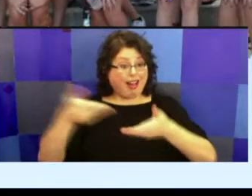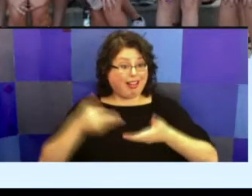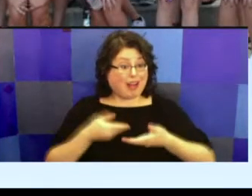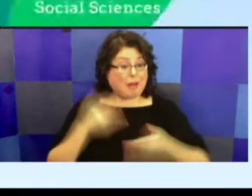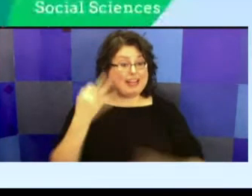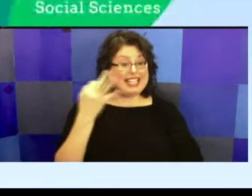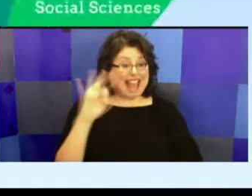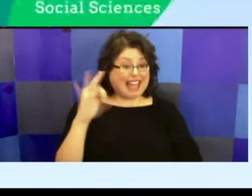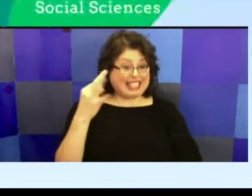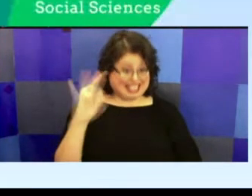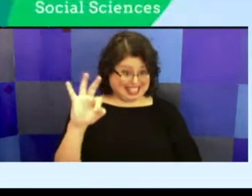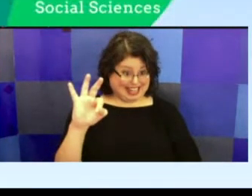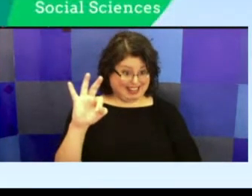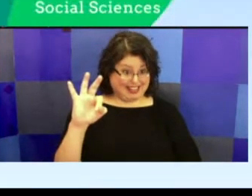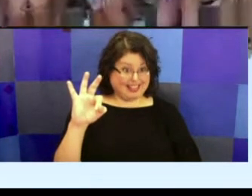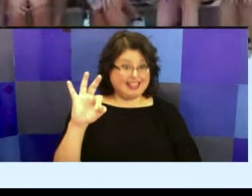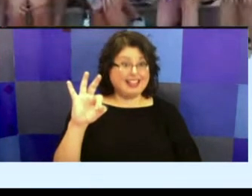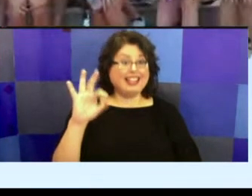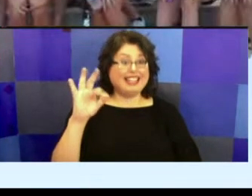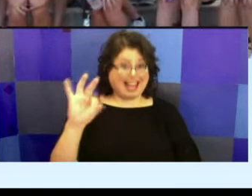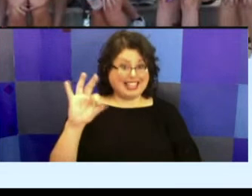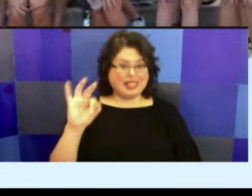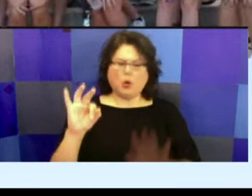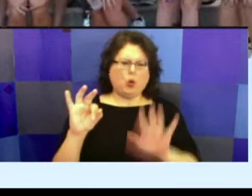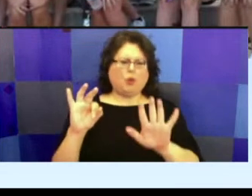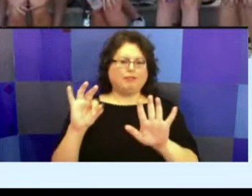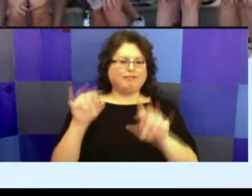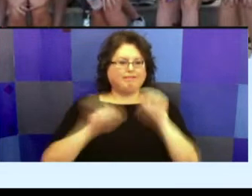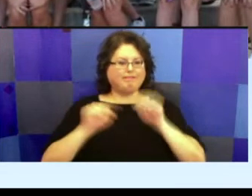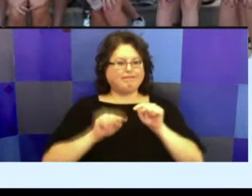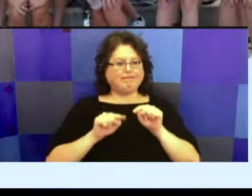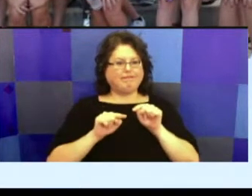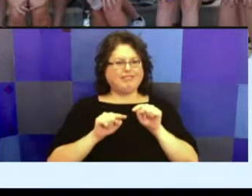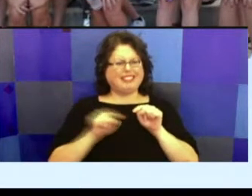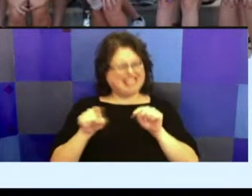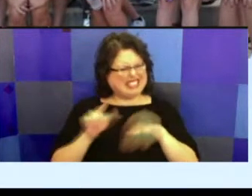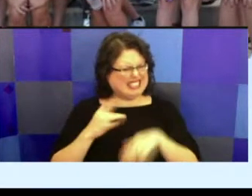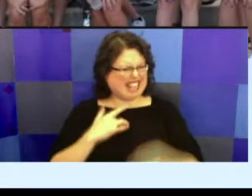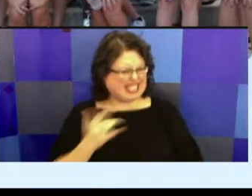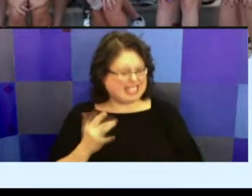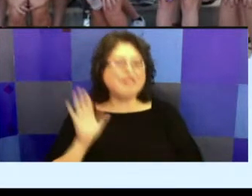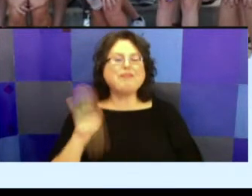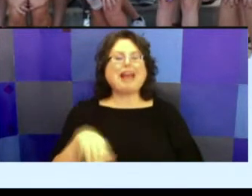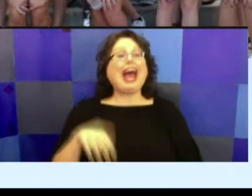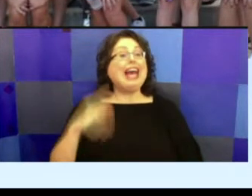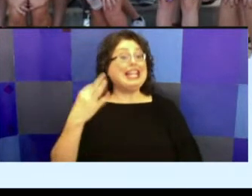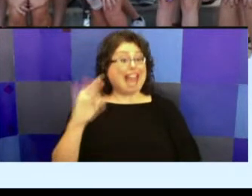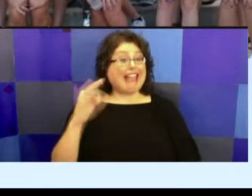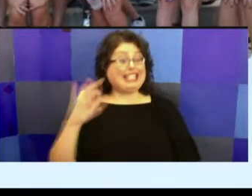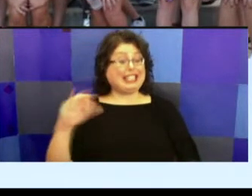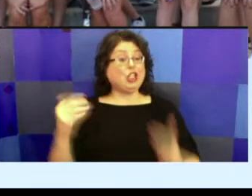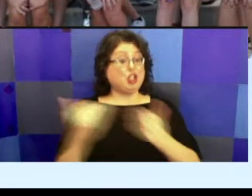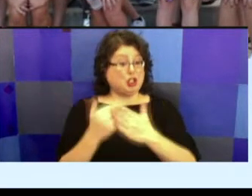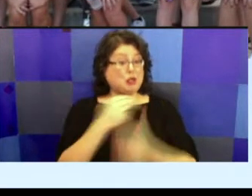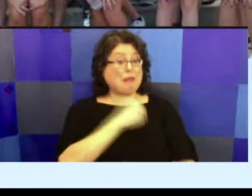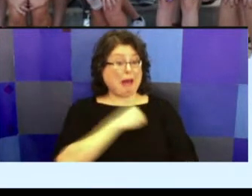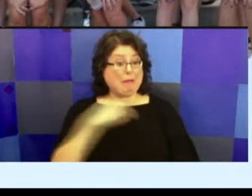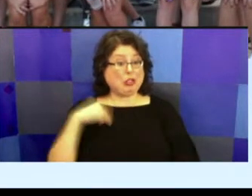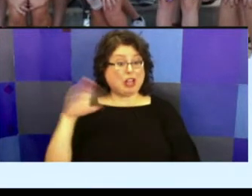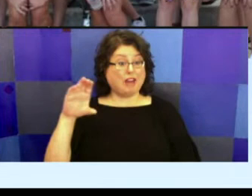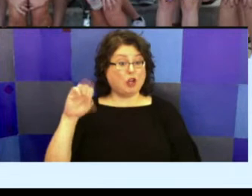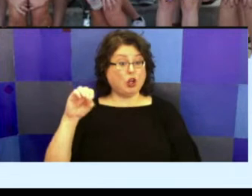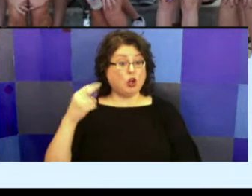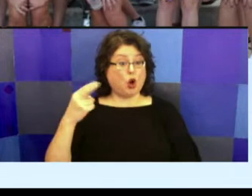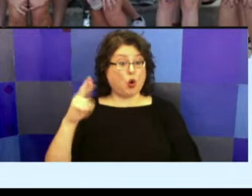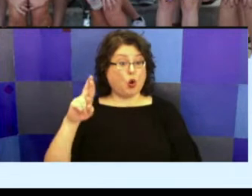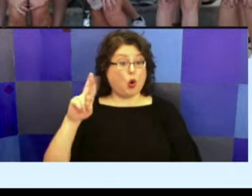19th, excuse me, oh my goodness, it's so sensitive, 19 new members of cohort 7. This